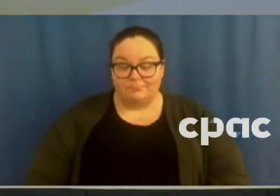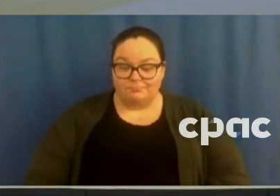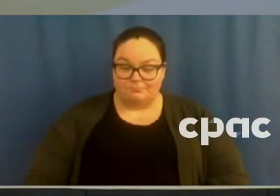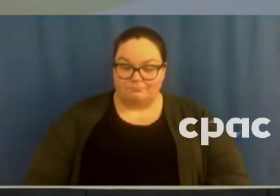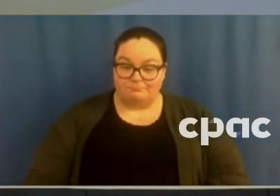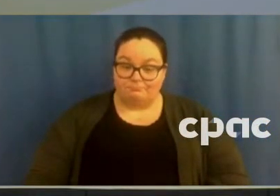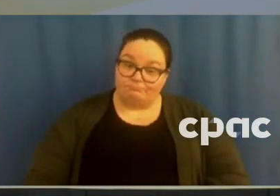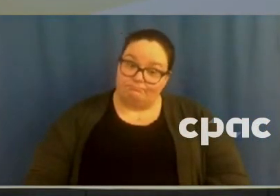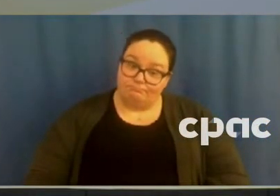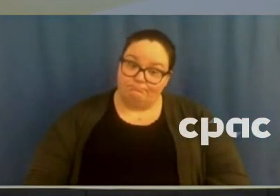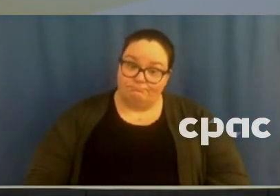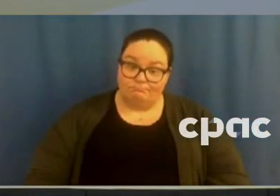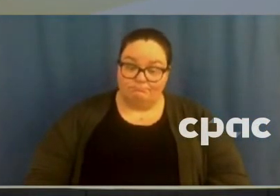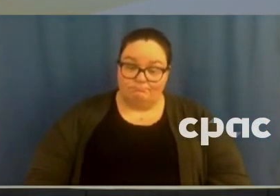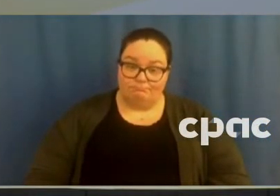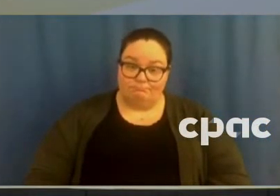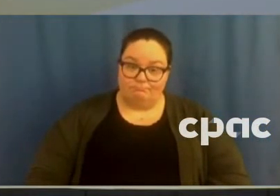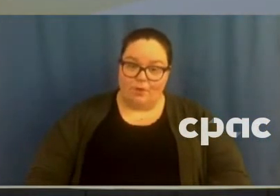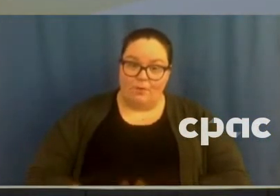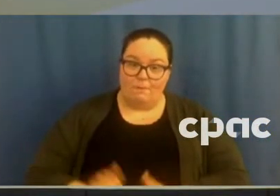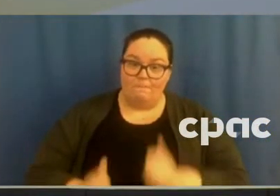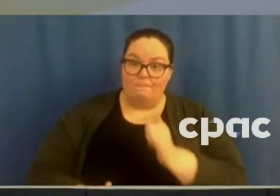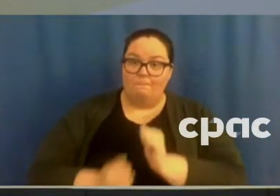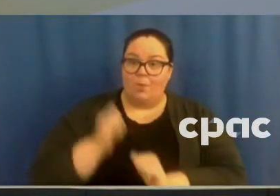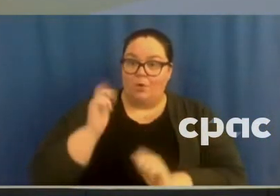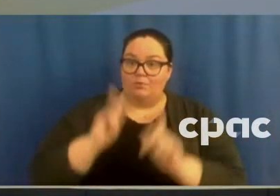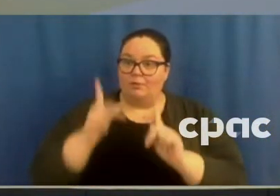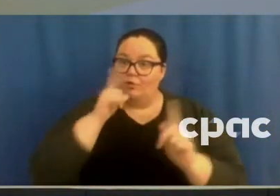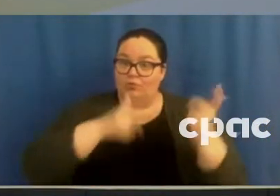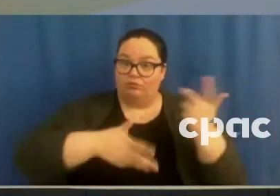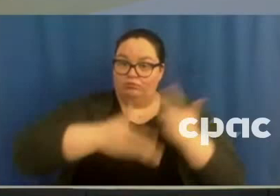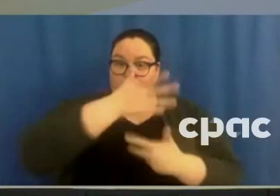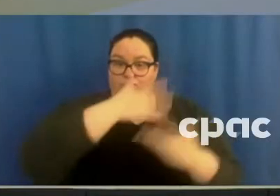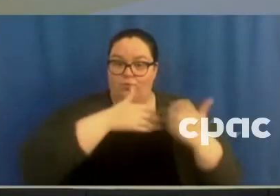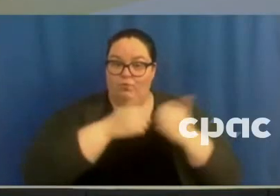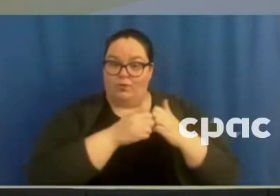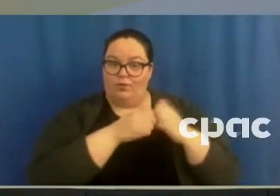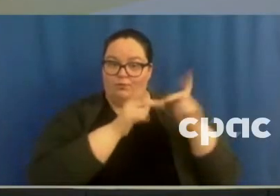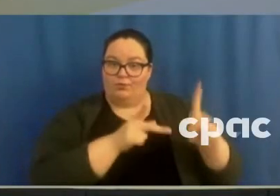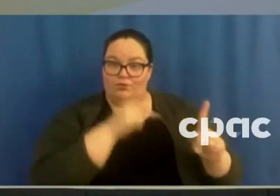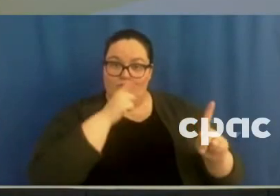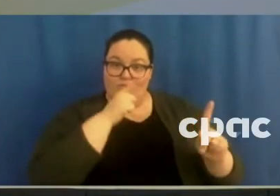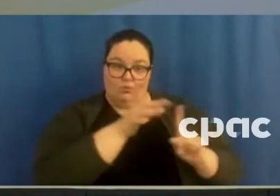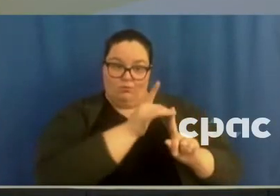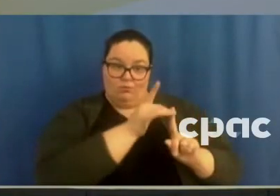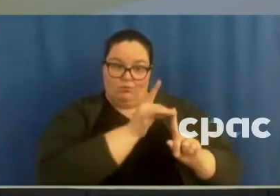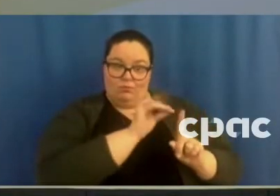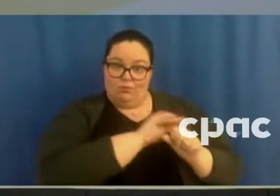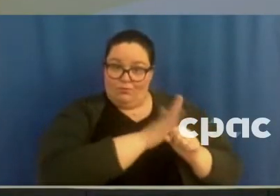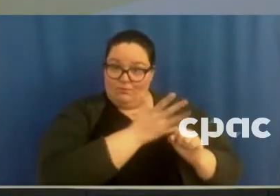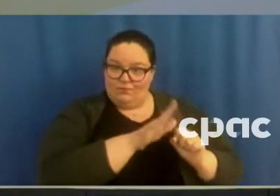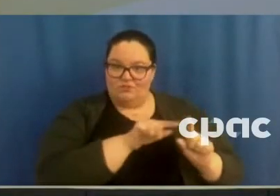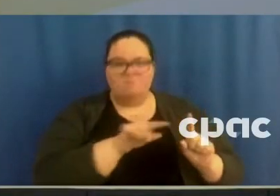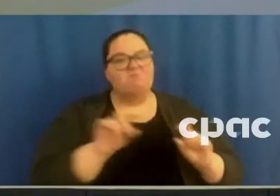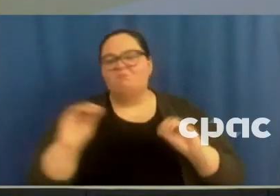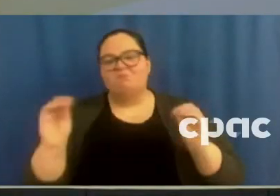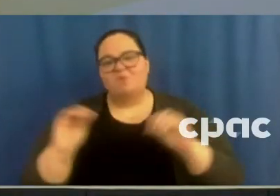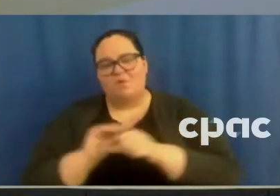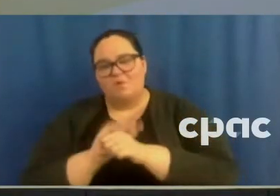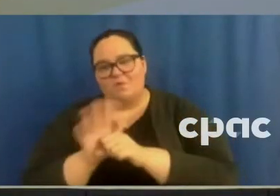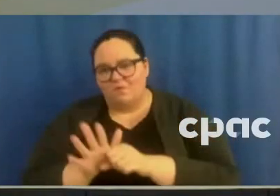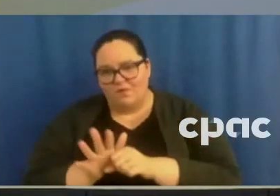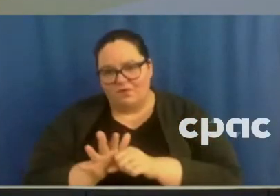certainly the majority of the close contacts have come back negative. But it's important to note that